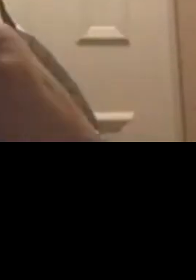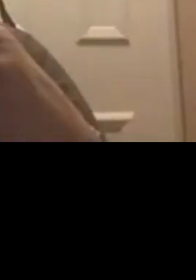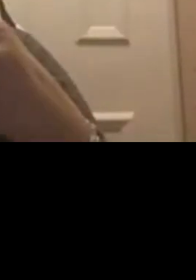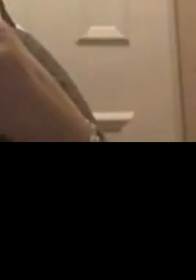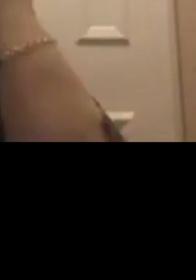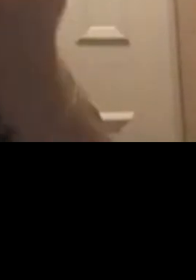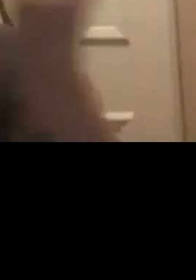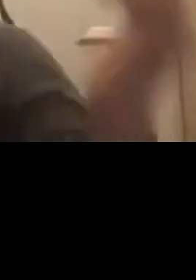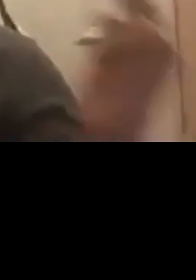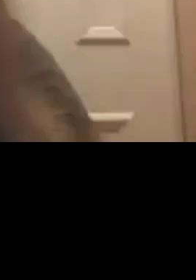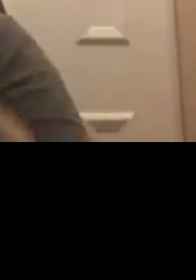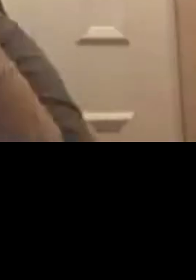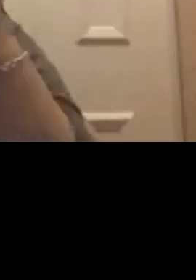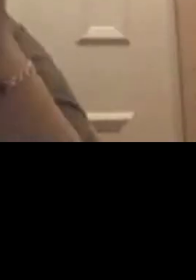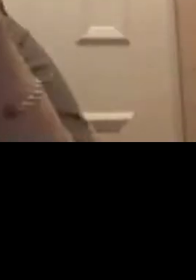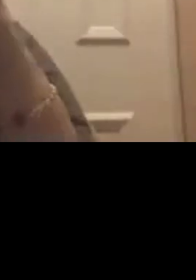ideas.